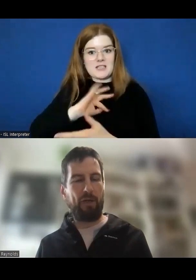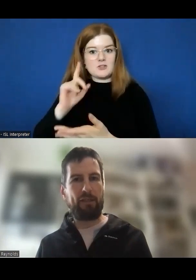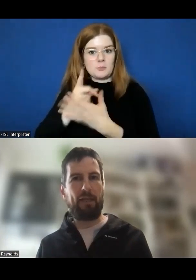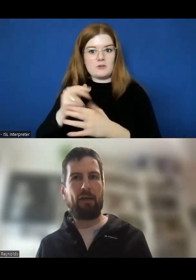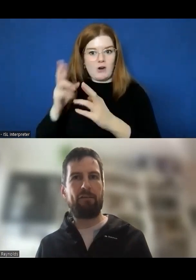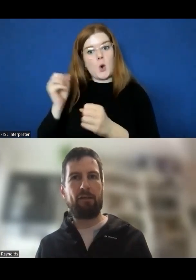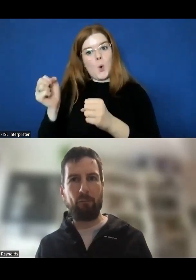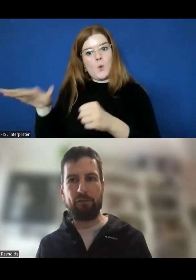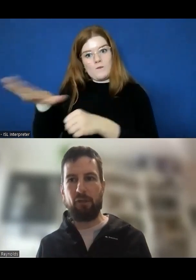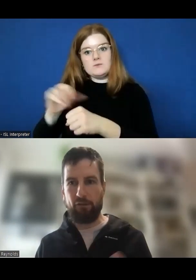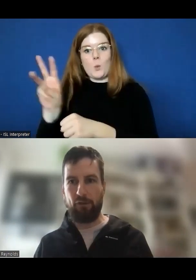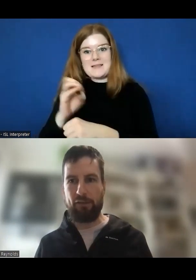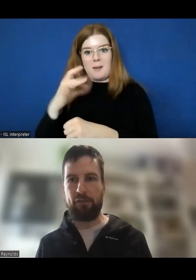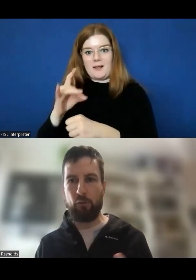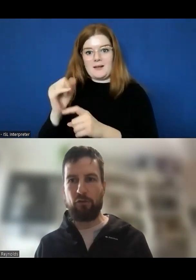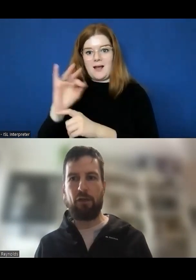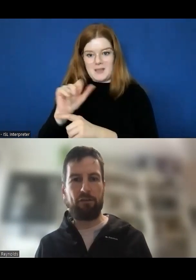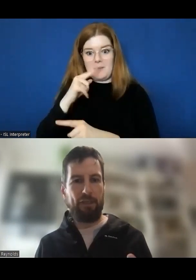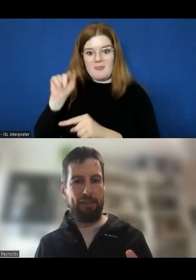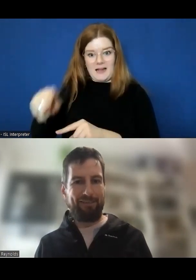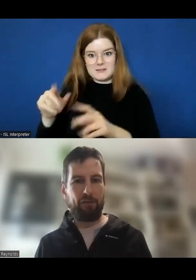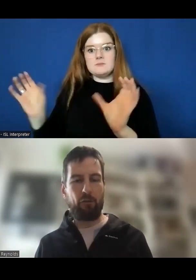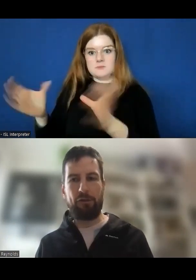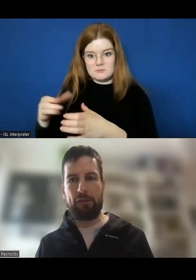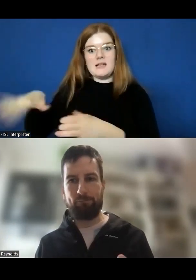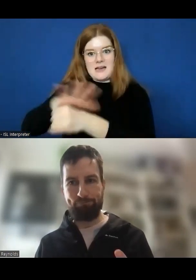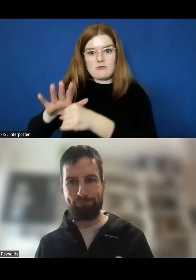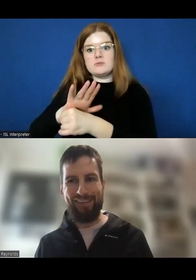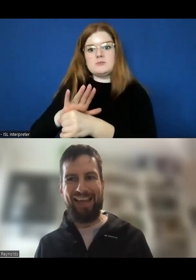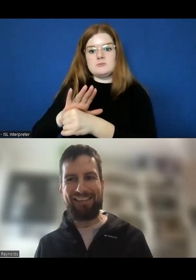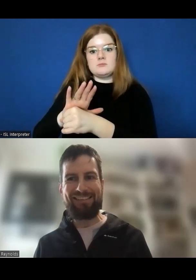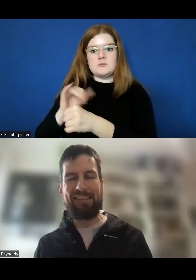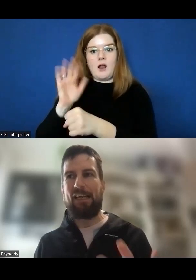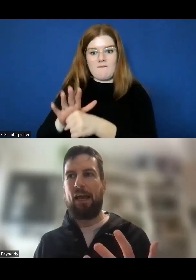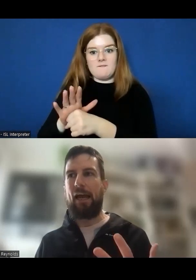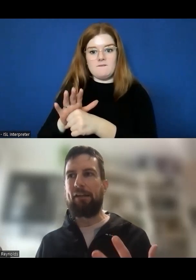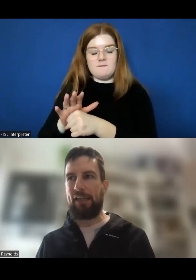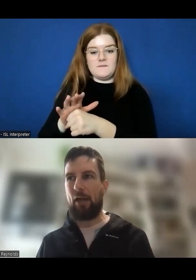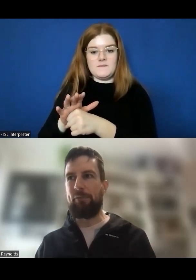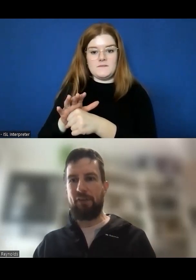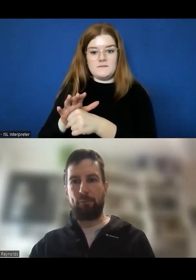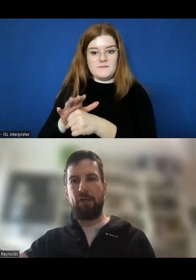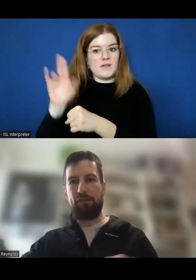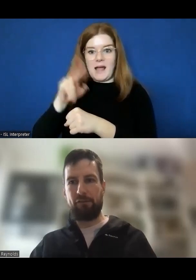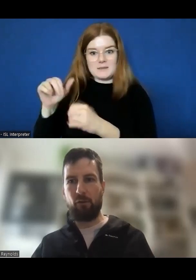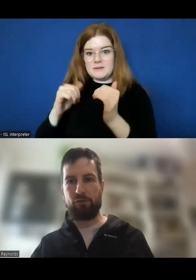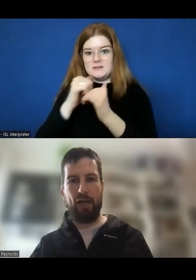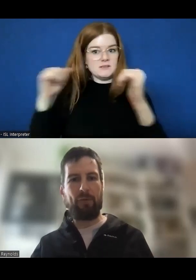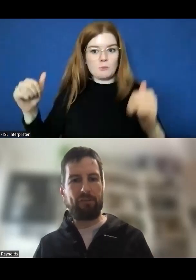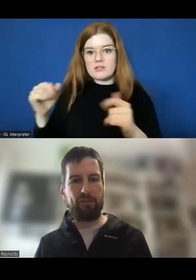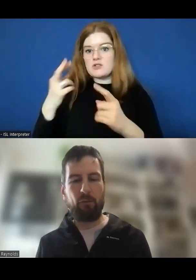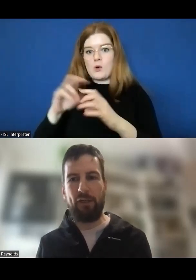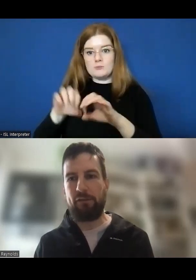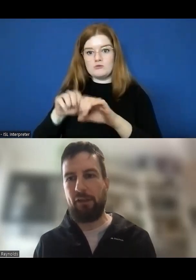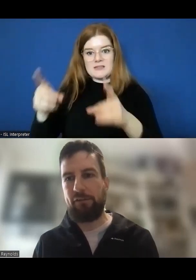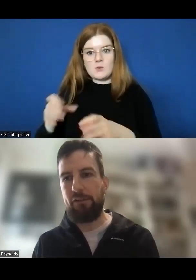the West Bank and Gaza. That means that, you know, that is a unified territorial entity that can't be separated or